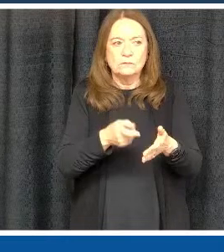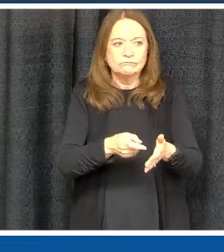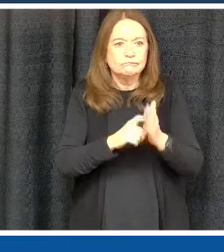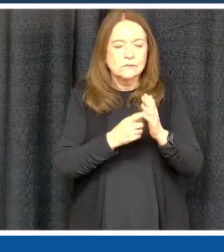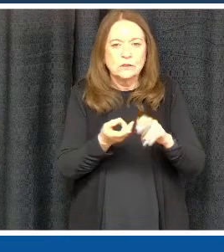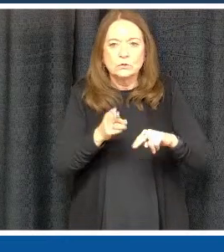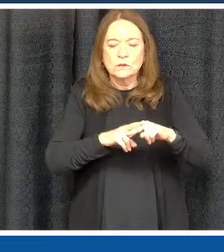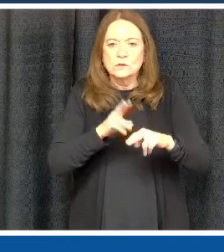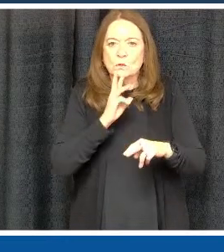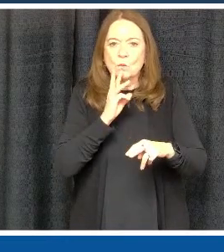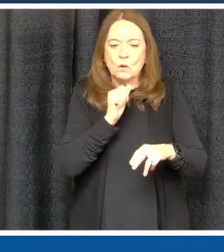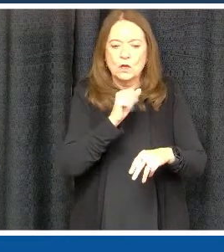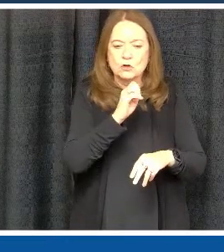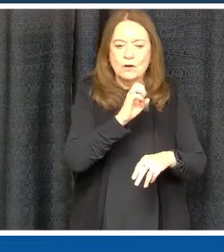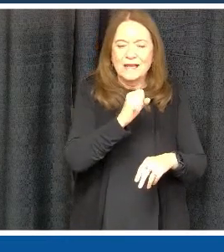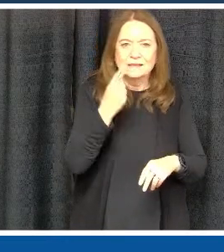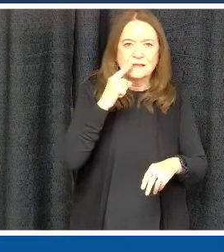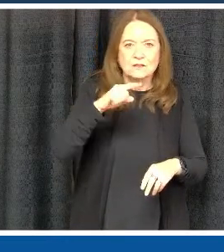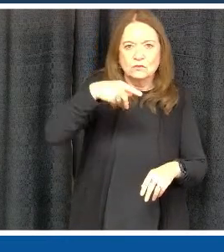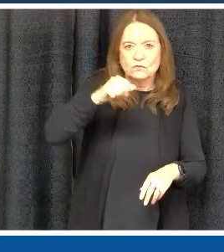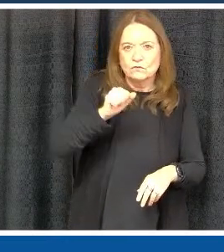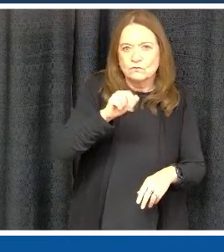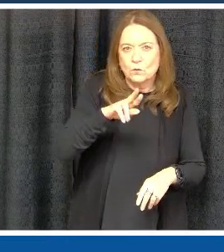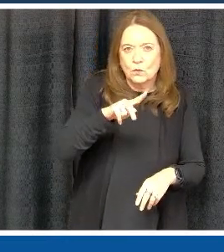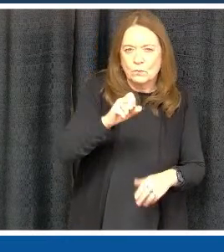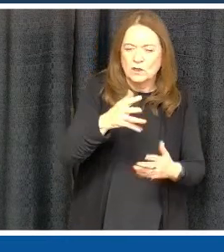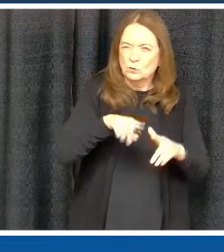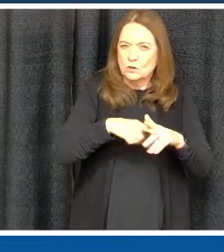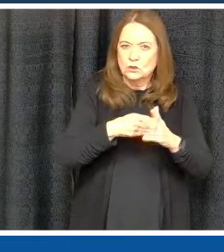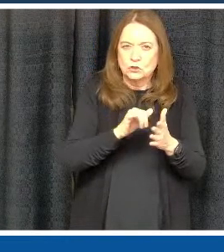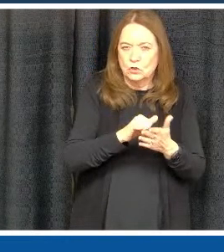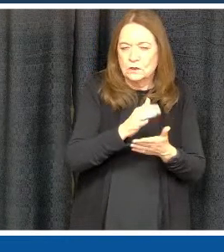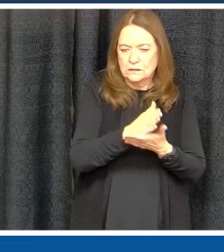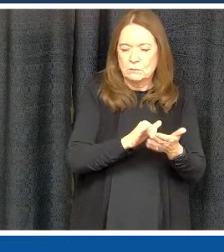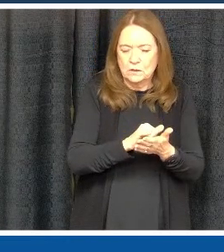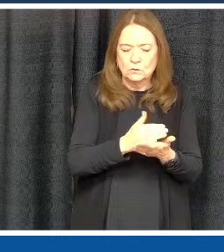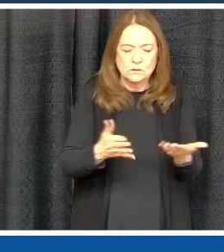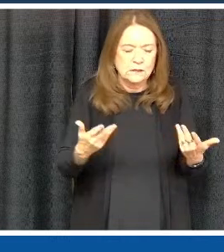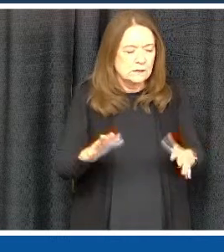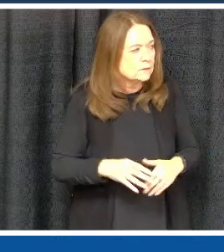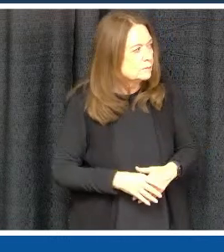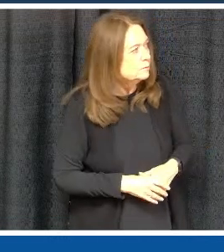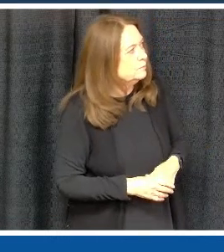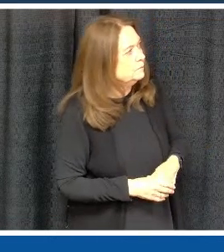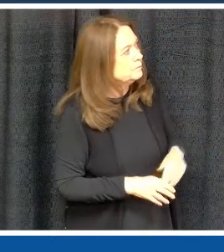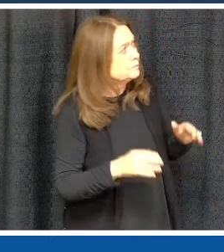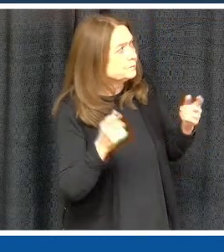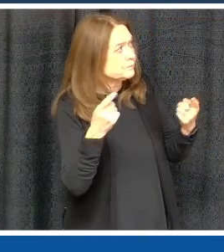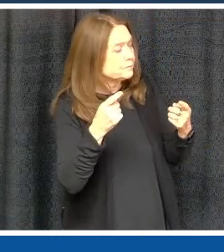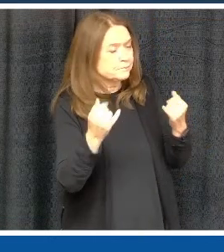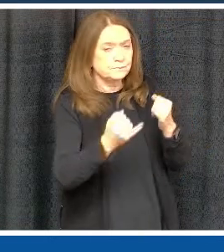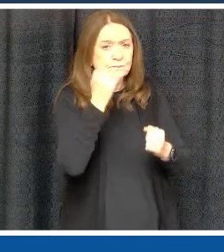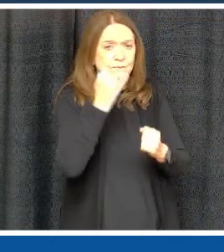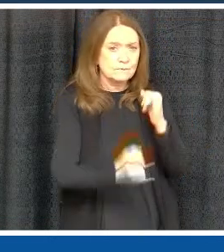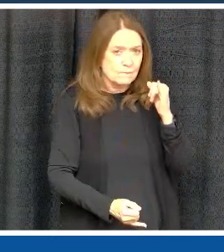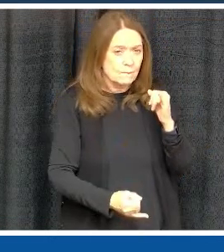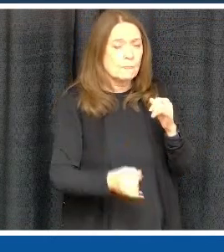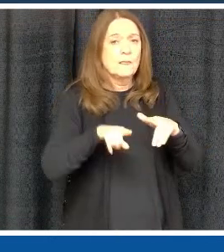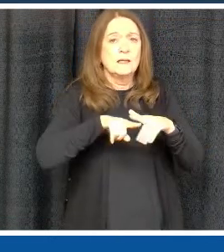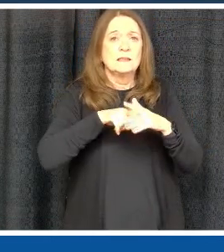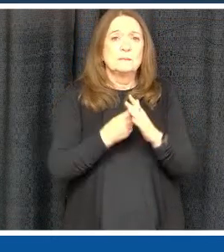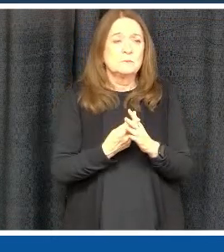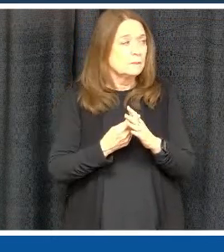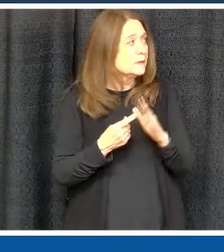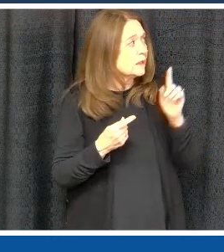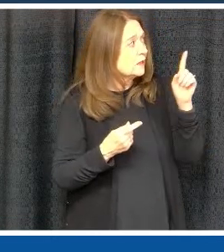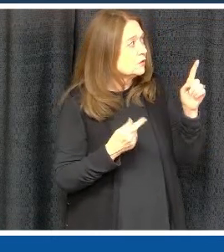access up there at the parks where we already have started those things. And then finally, the implementation matrix.